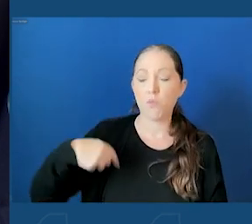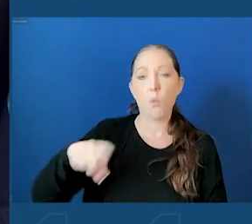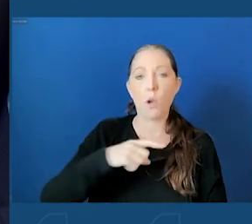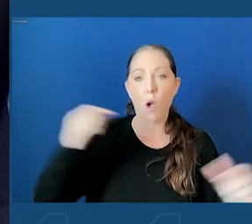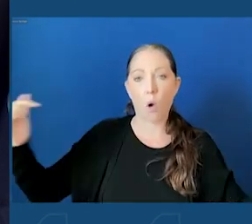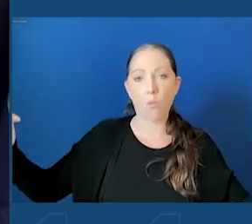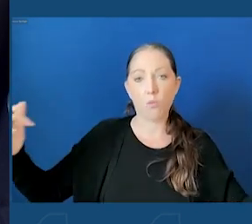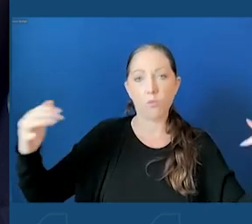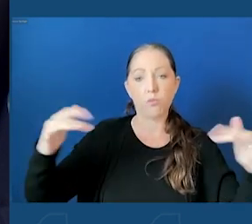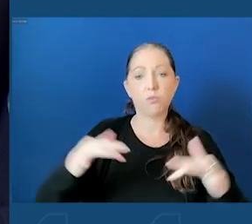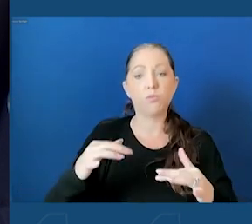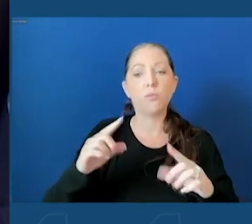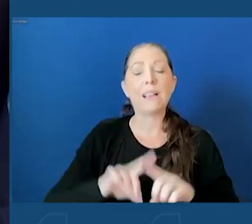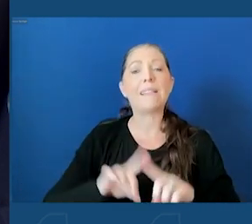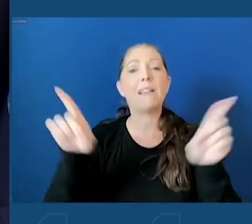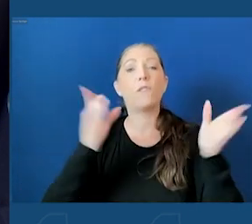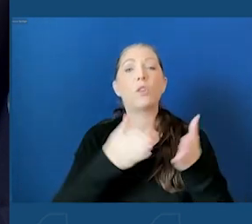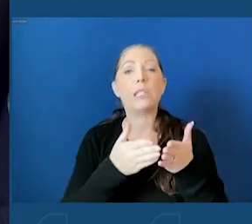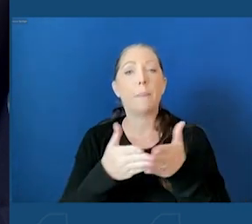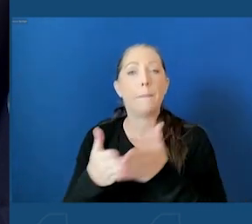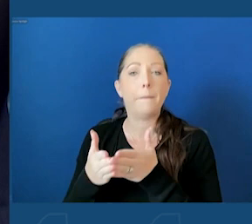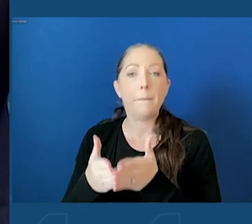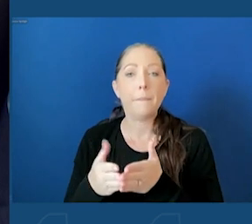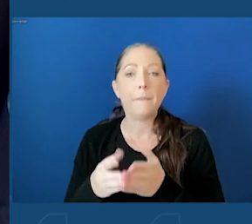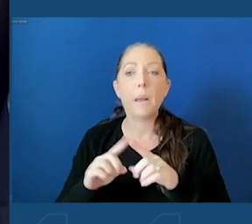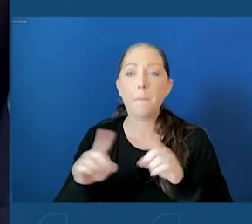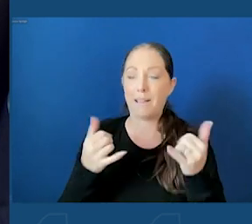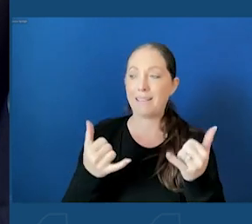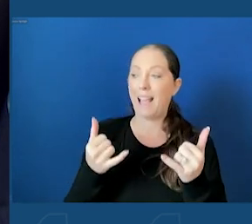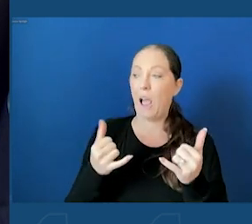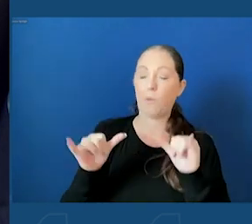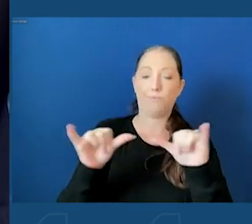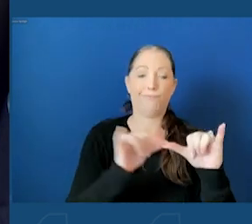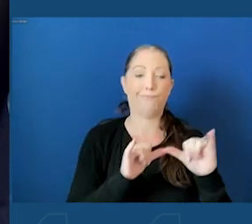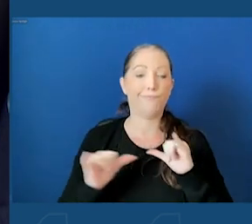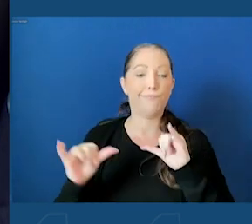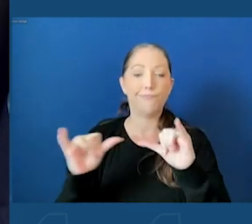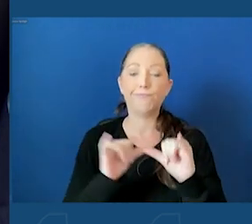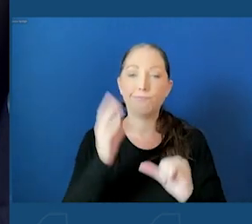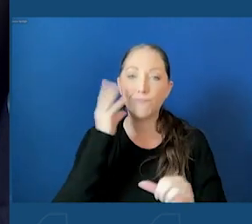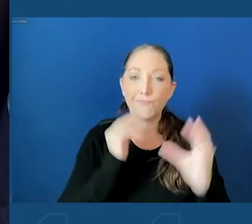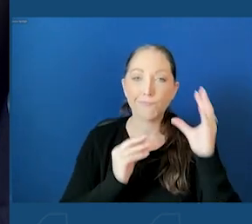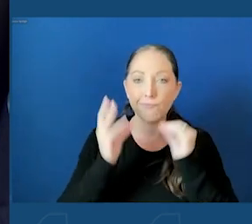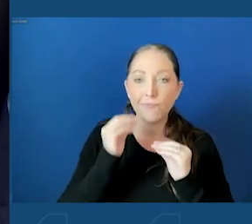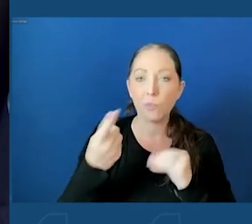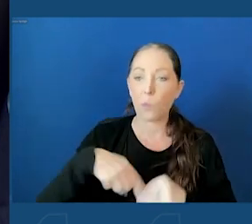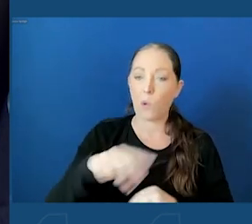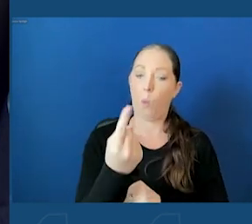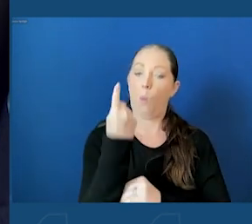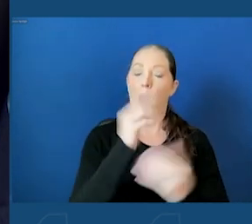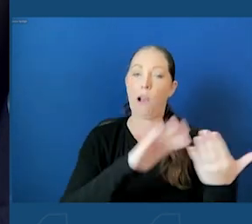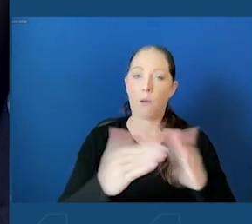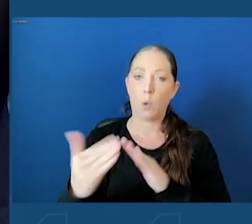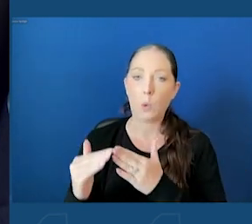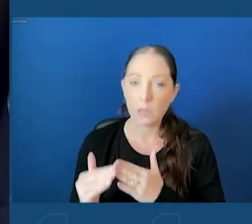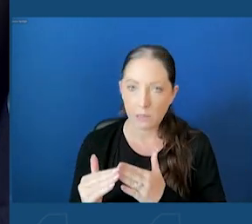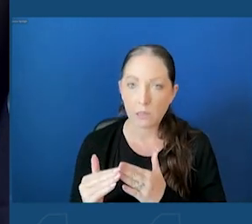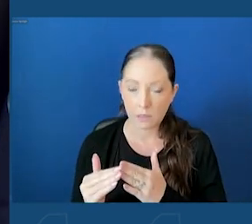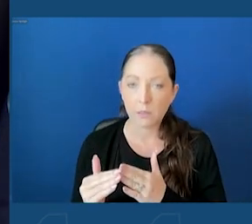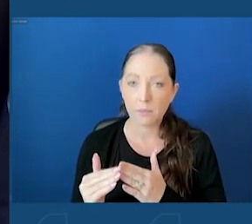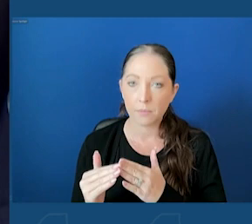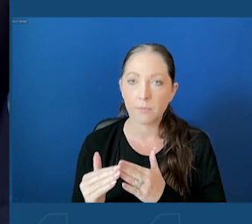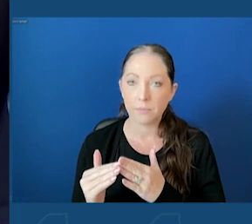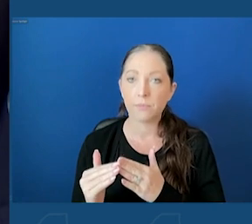different ships, but we're in the same boat now. All of us, we are one community. And I think